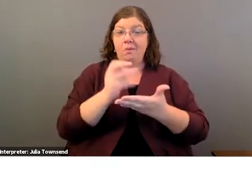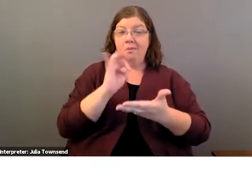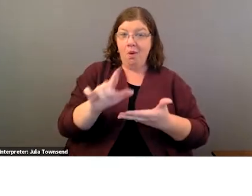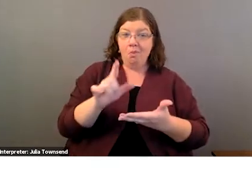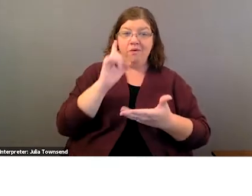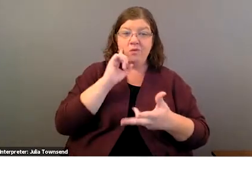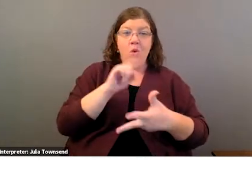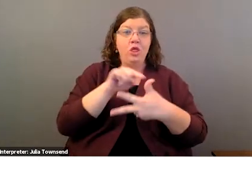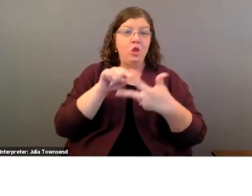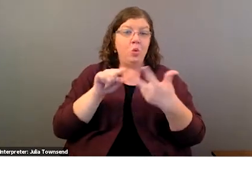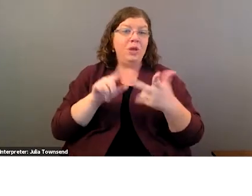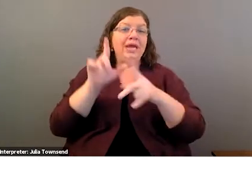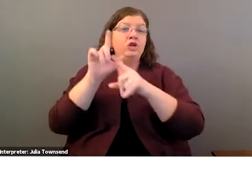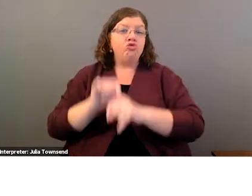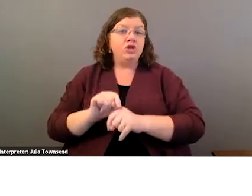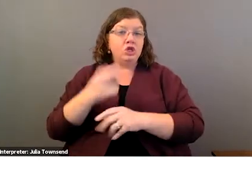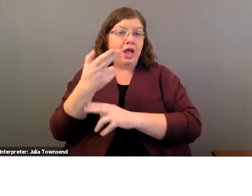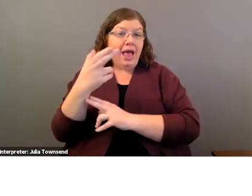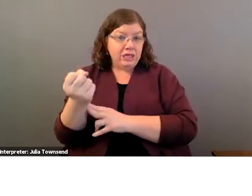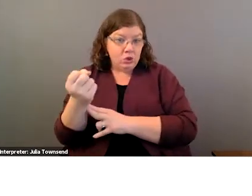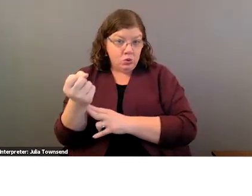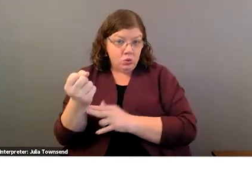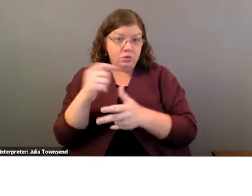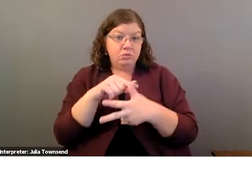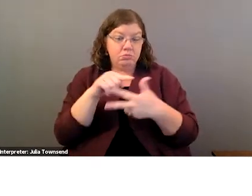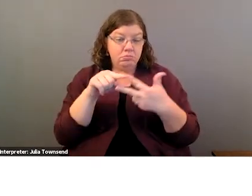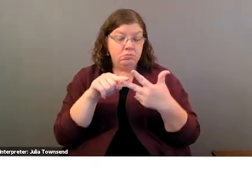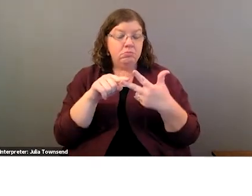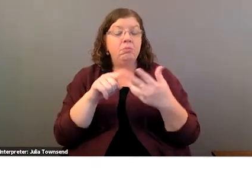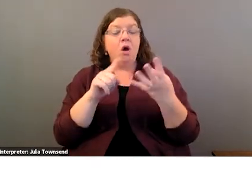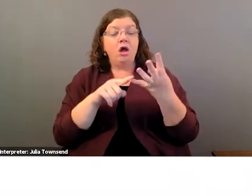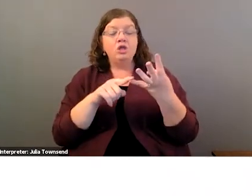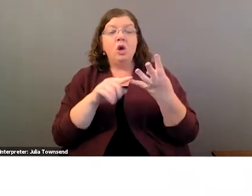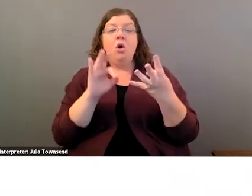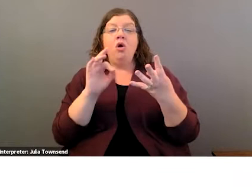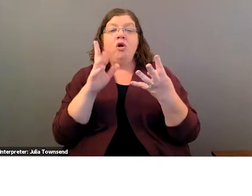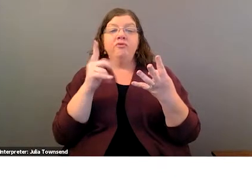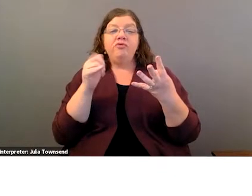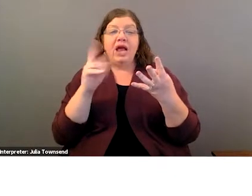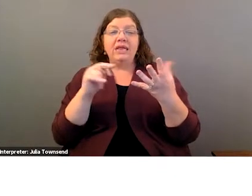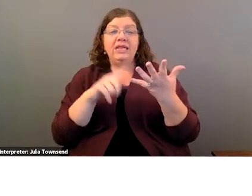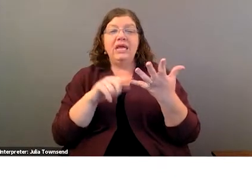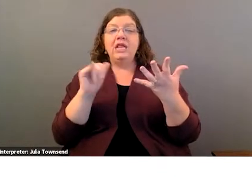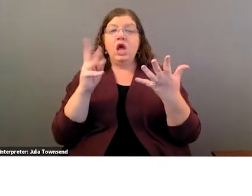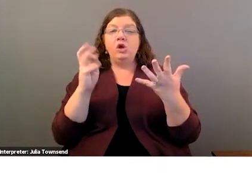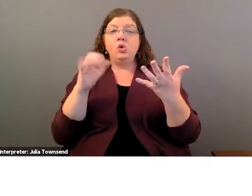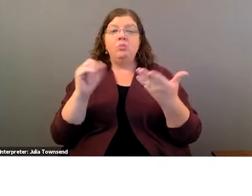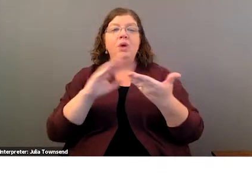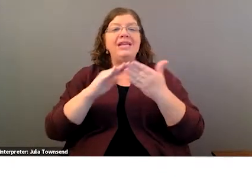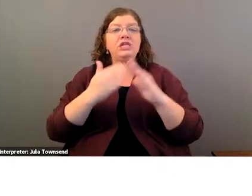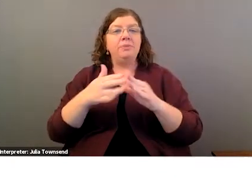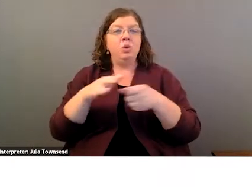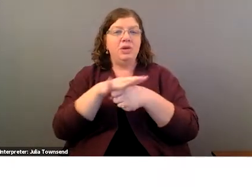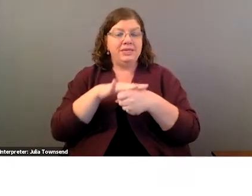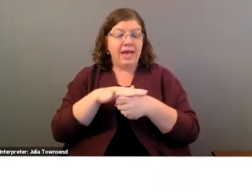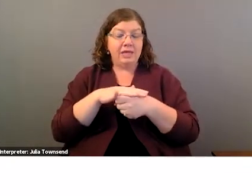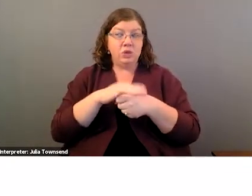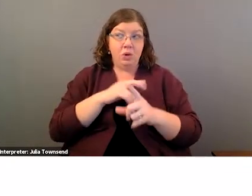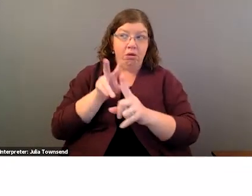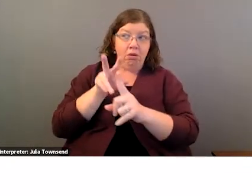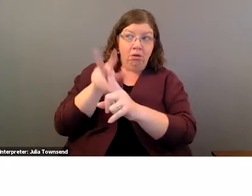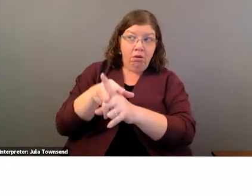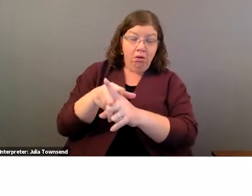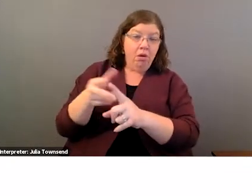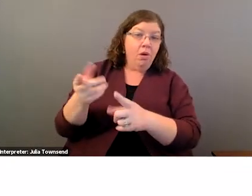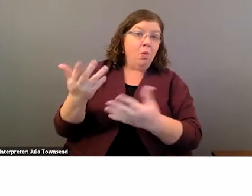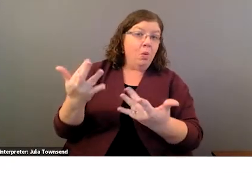3 traditional high schools, but also Franklin and La Cumbre as community sites, and we're just waiting to hear on